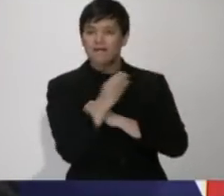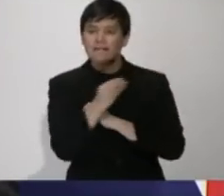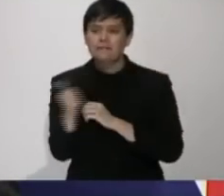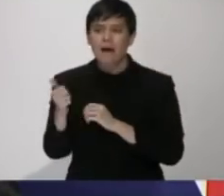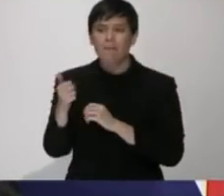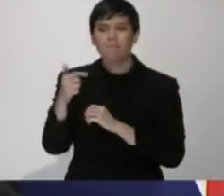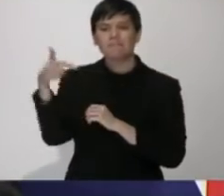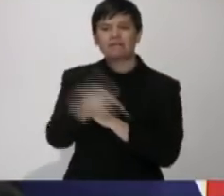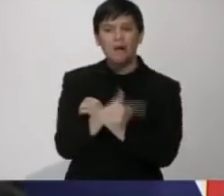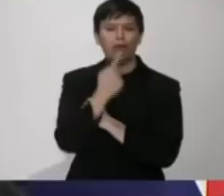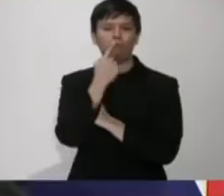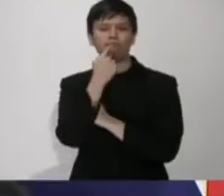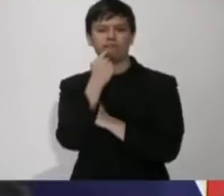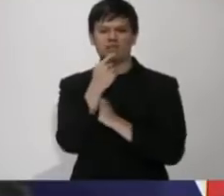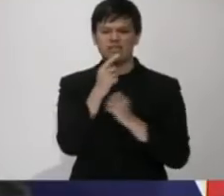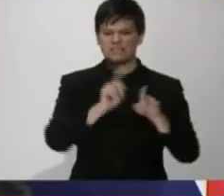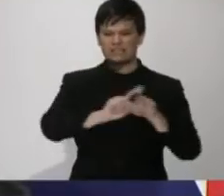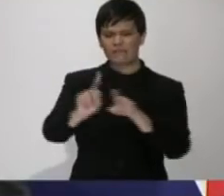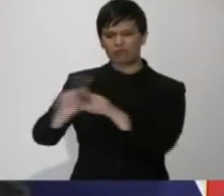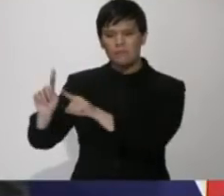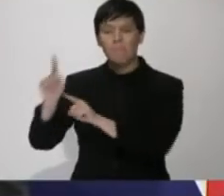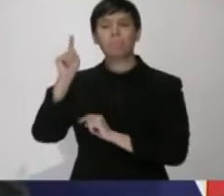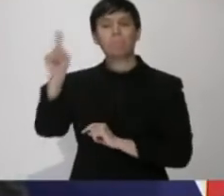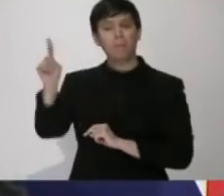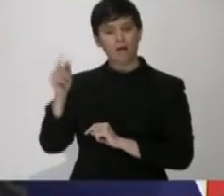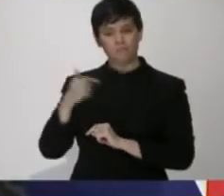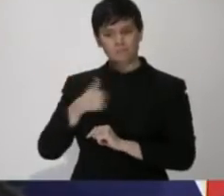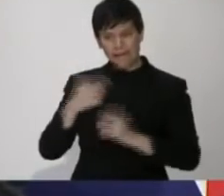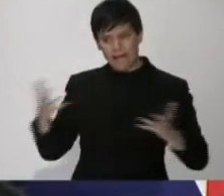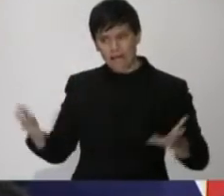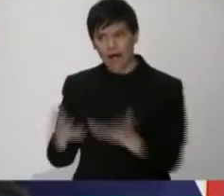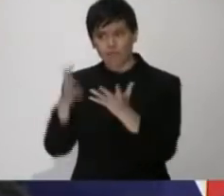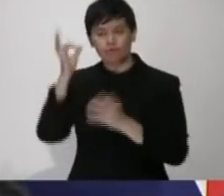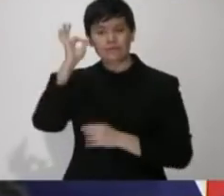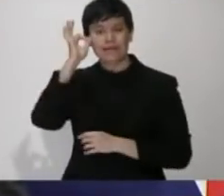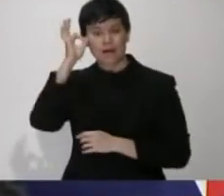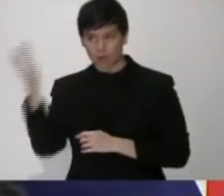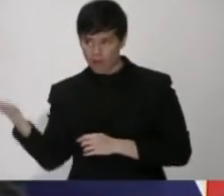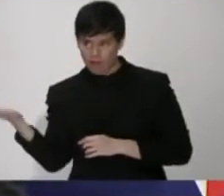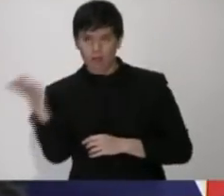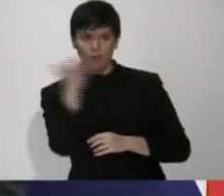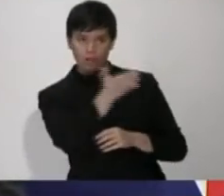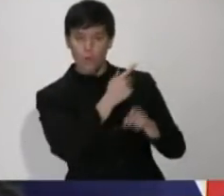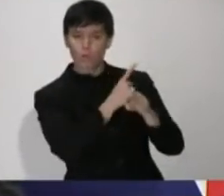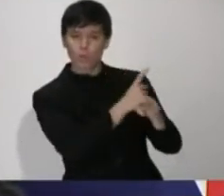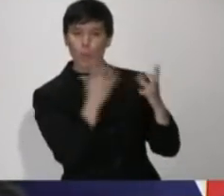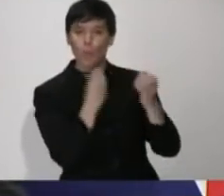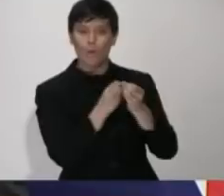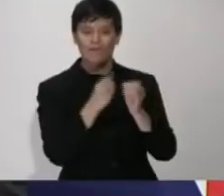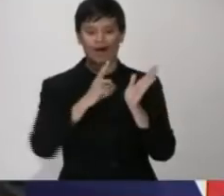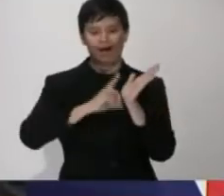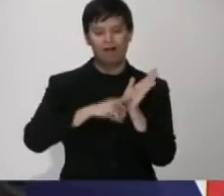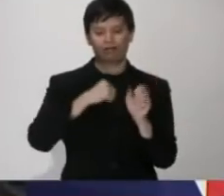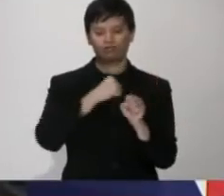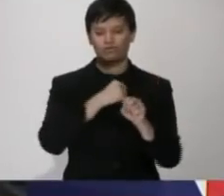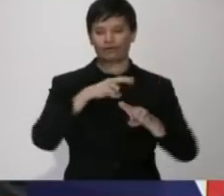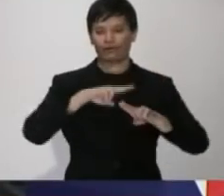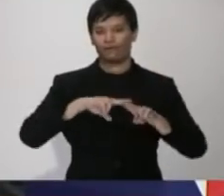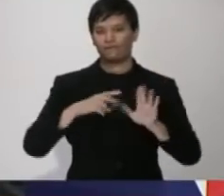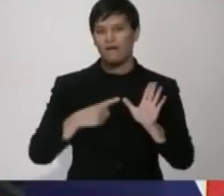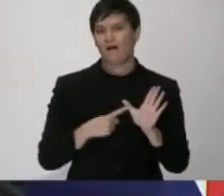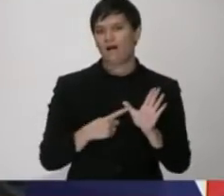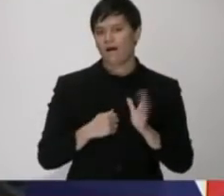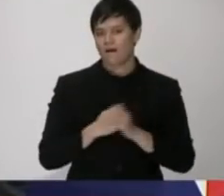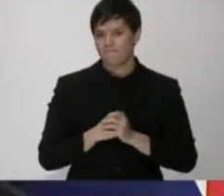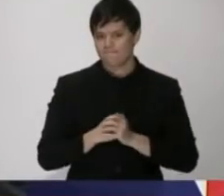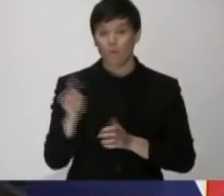them. But I would encourage them to talk to LGFA. In the case of Auckland, Mayor Goff's been public about the fact that he's got